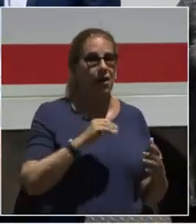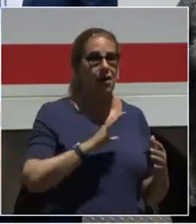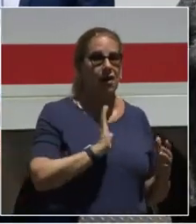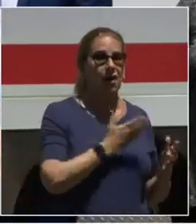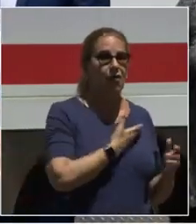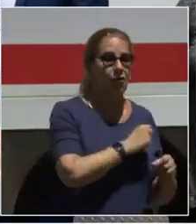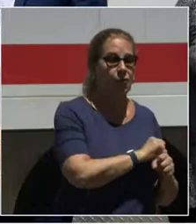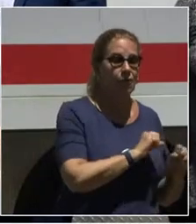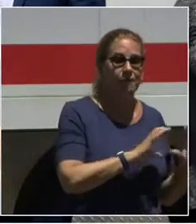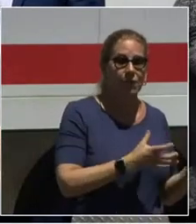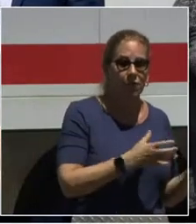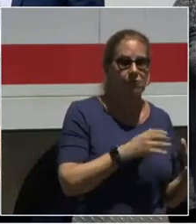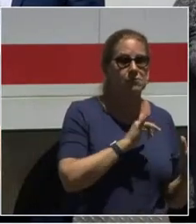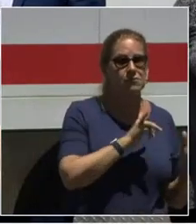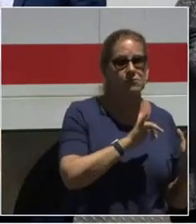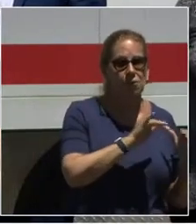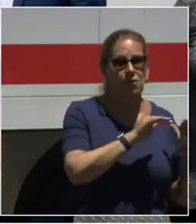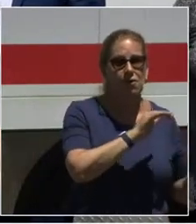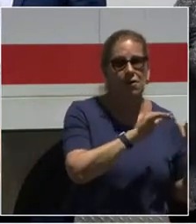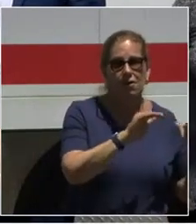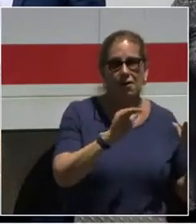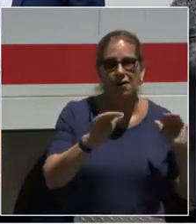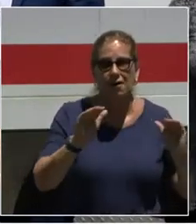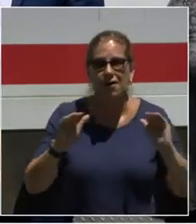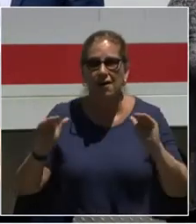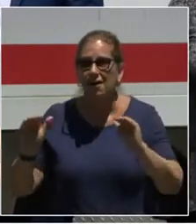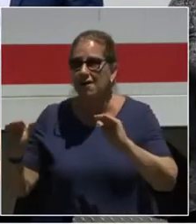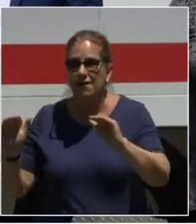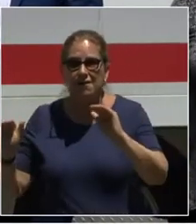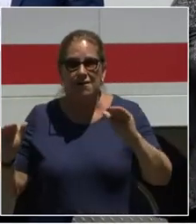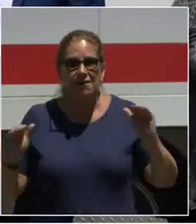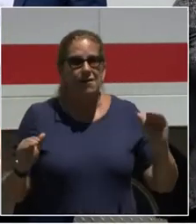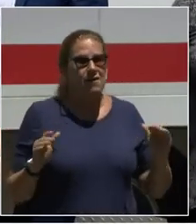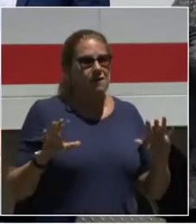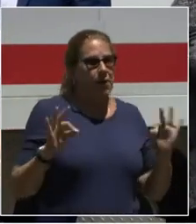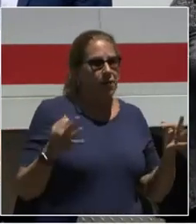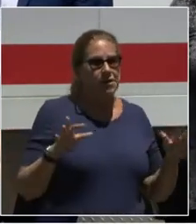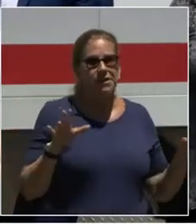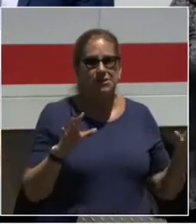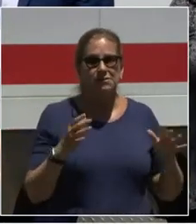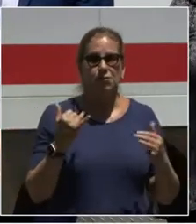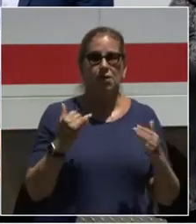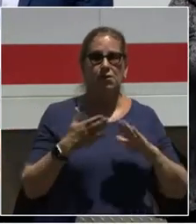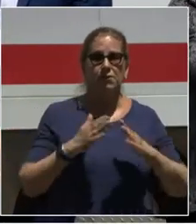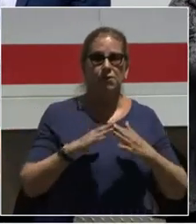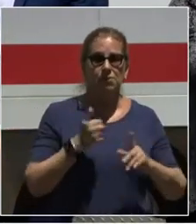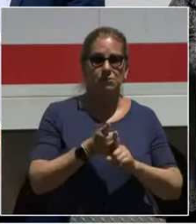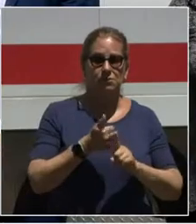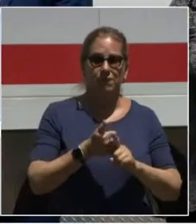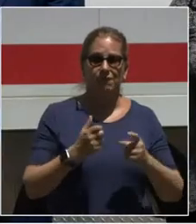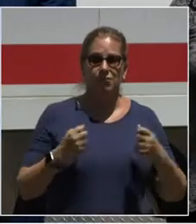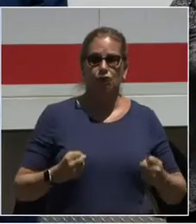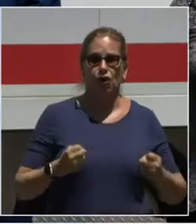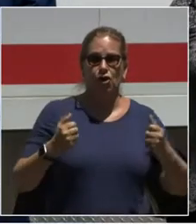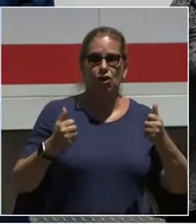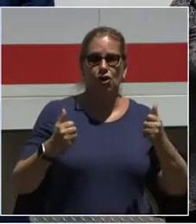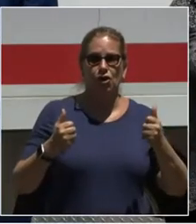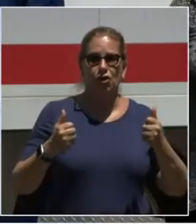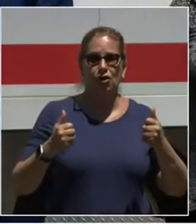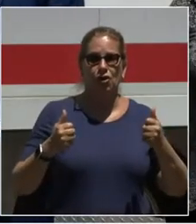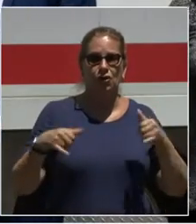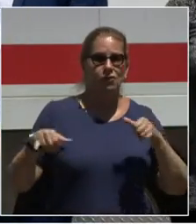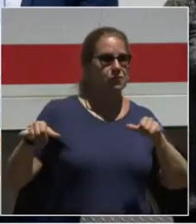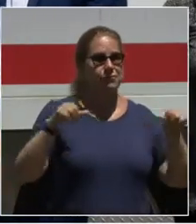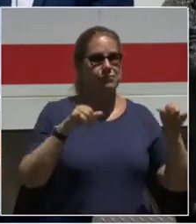next school year stronger than ever, and that includes them having their vaccines. As the mayor noted, your health